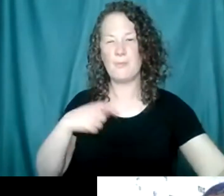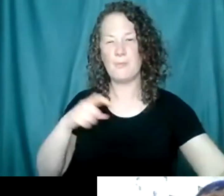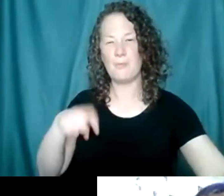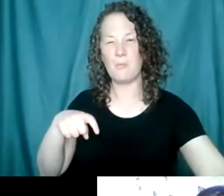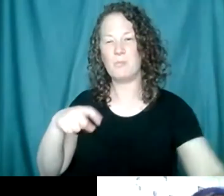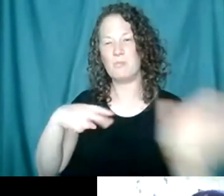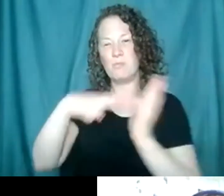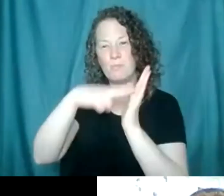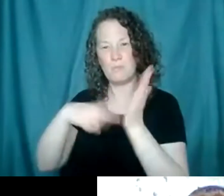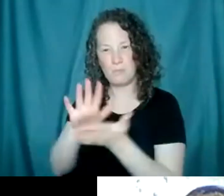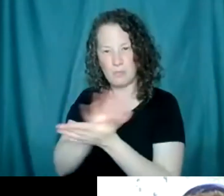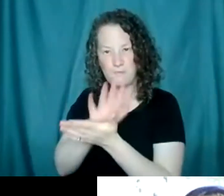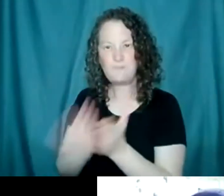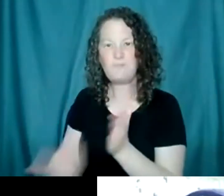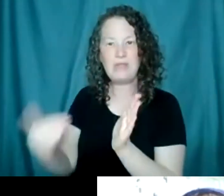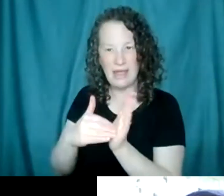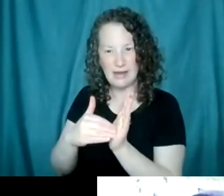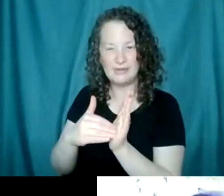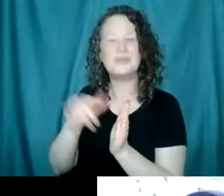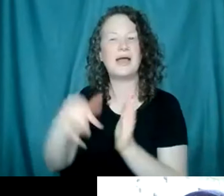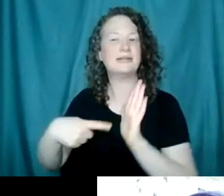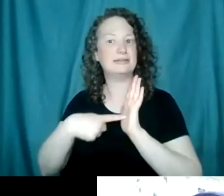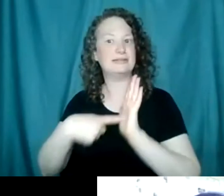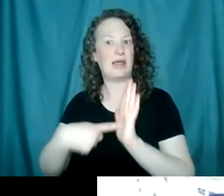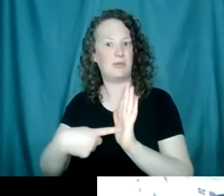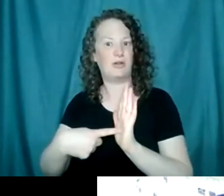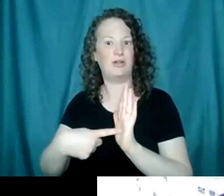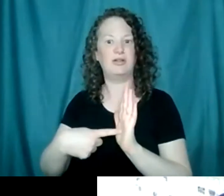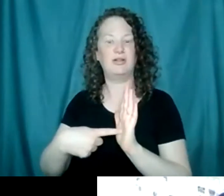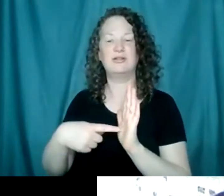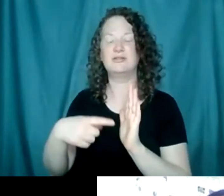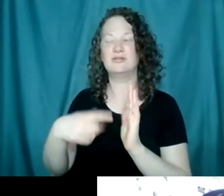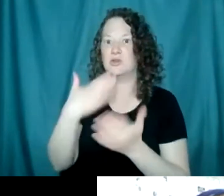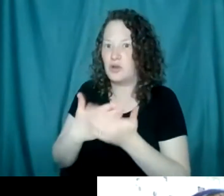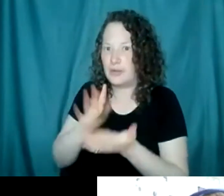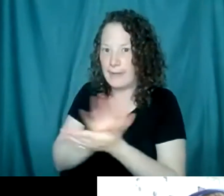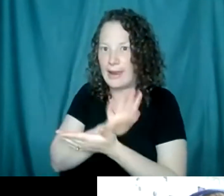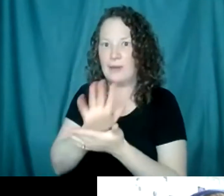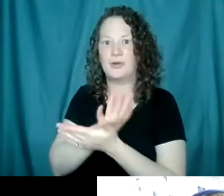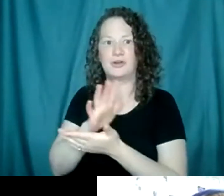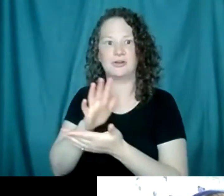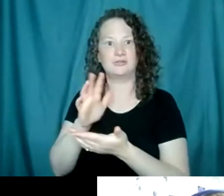of a fundamental roots paper that whoever asked the question about roots would probably find very fascinating,